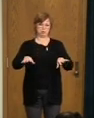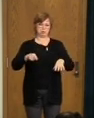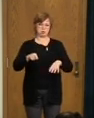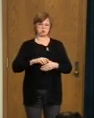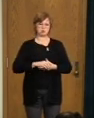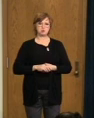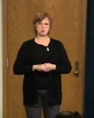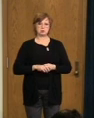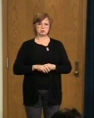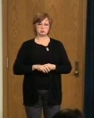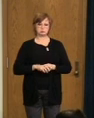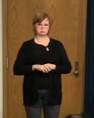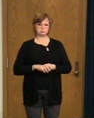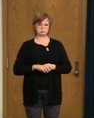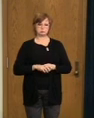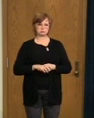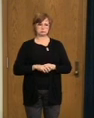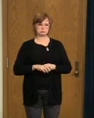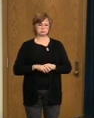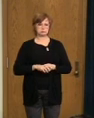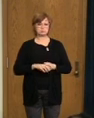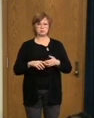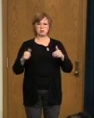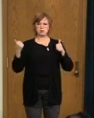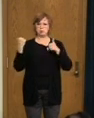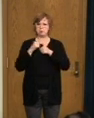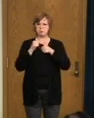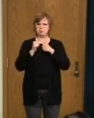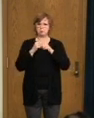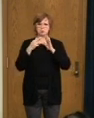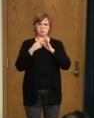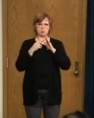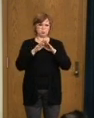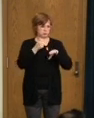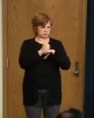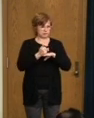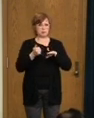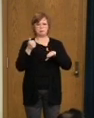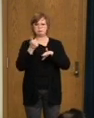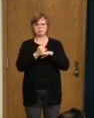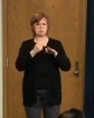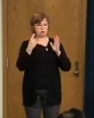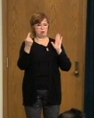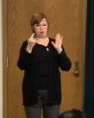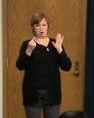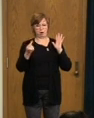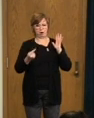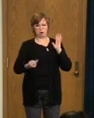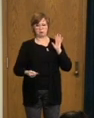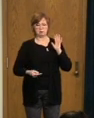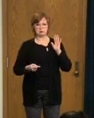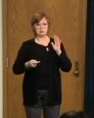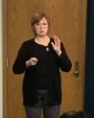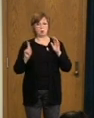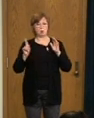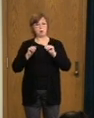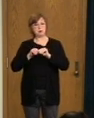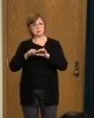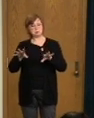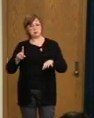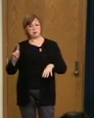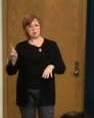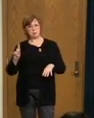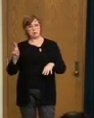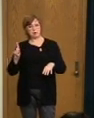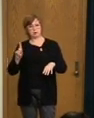with all these measures in place, the bulk of transmission right now throughout Saskatchewan, in small communities where there may not actually